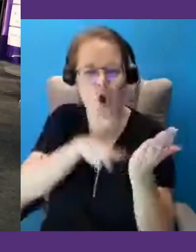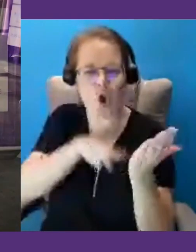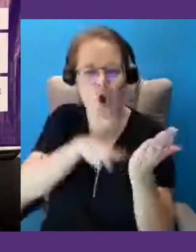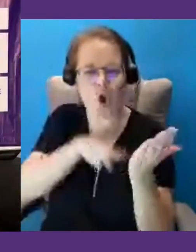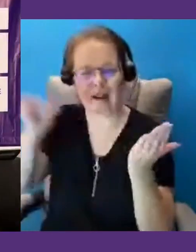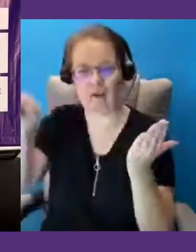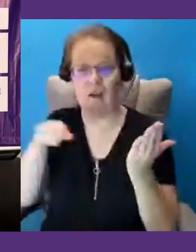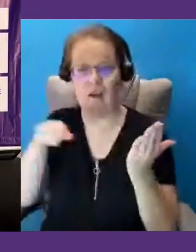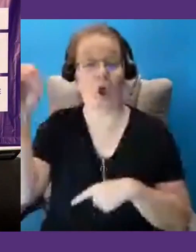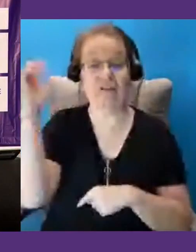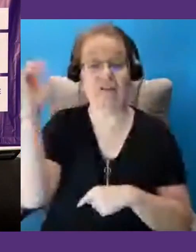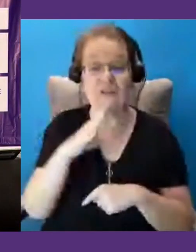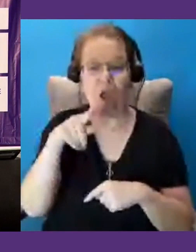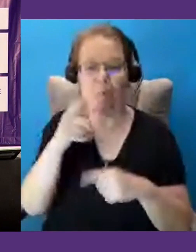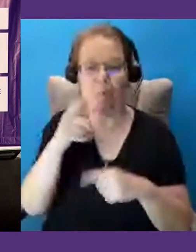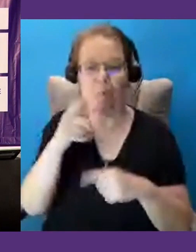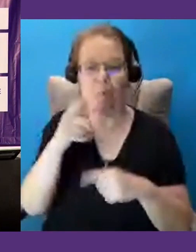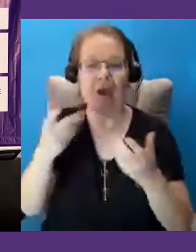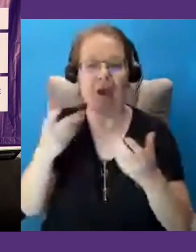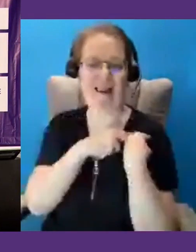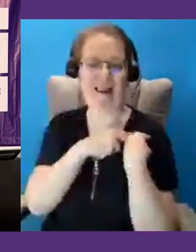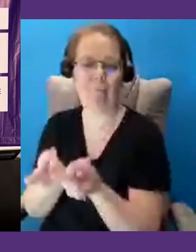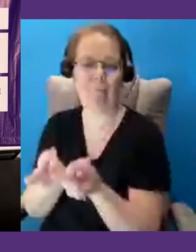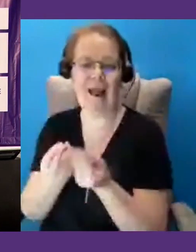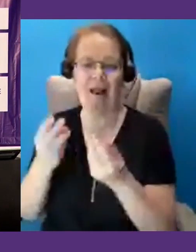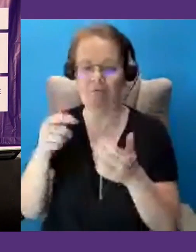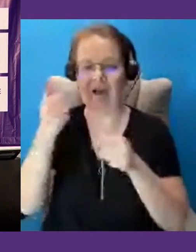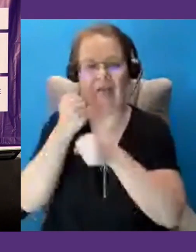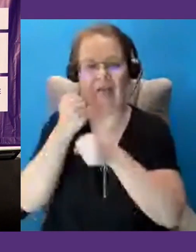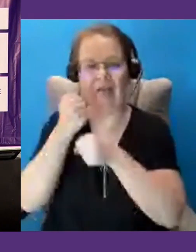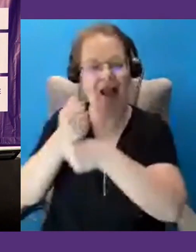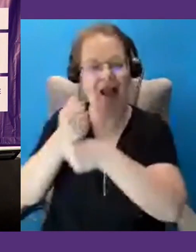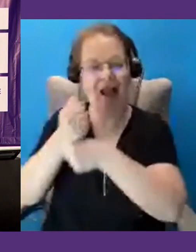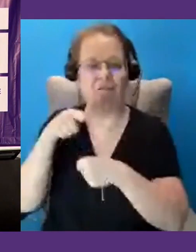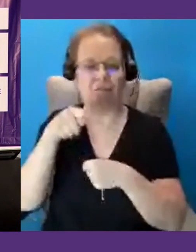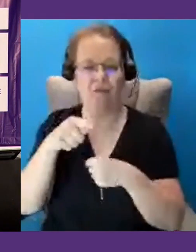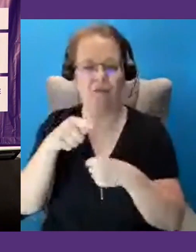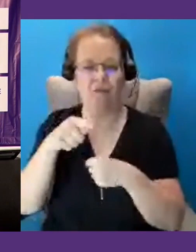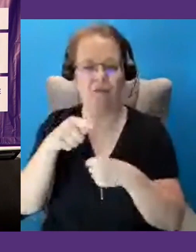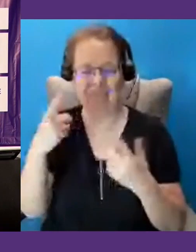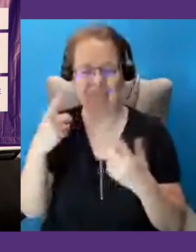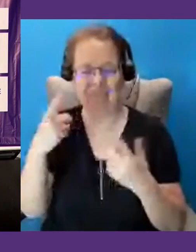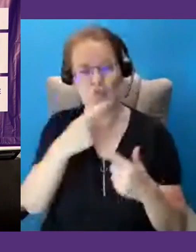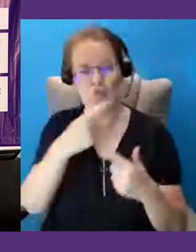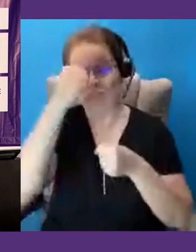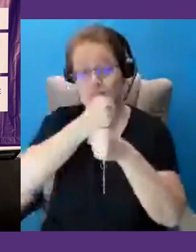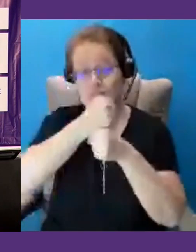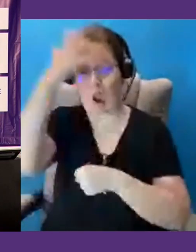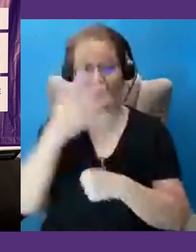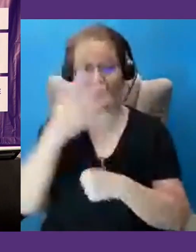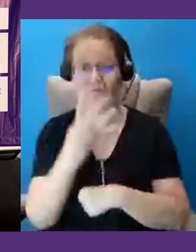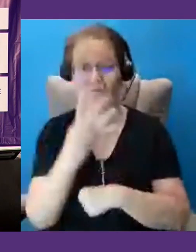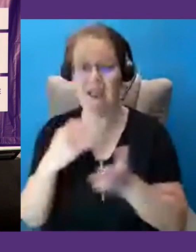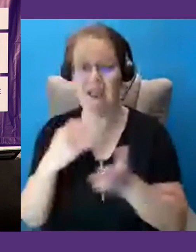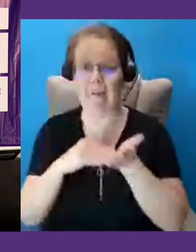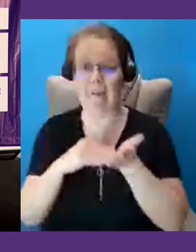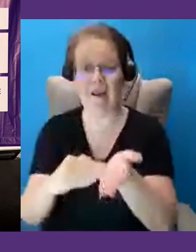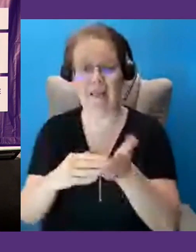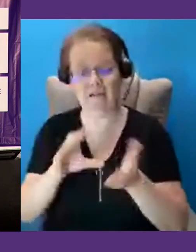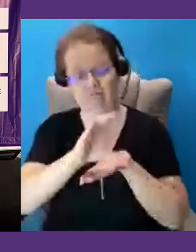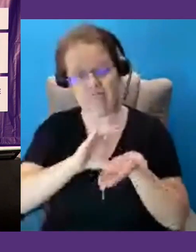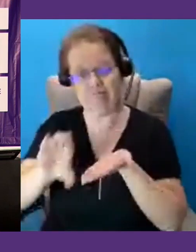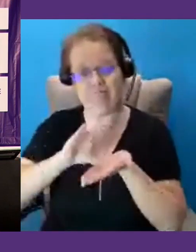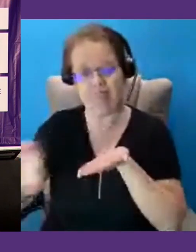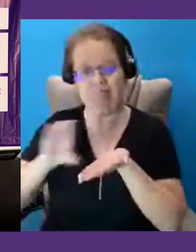campaign, which saw the government hand out £48 million to the families of children to ensure that they've